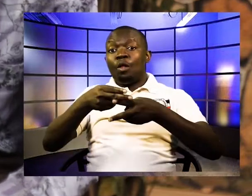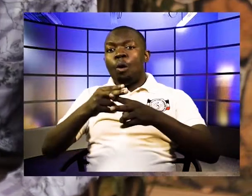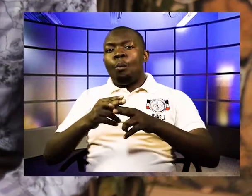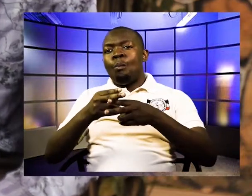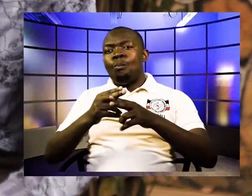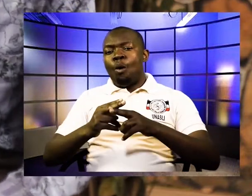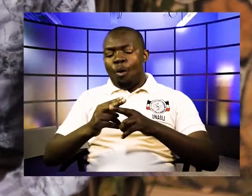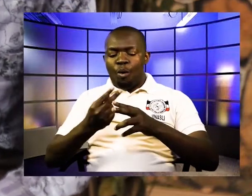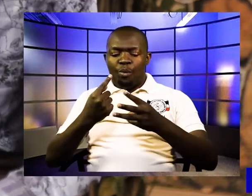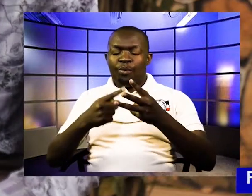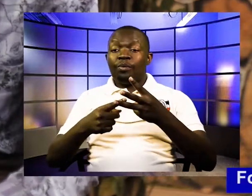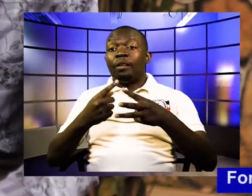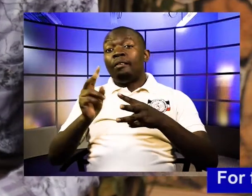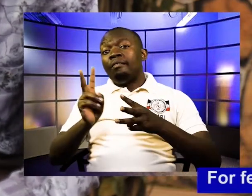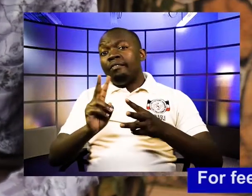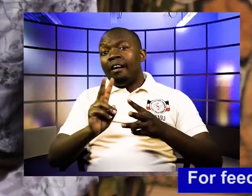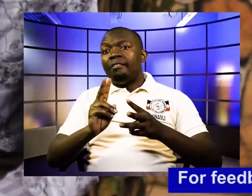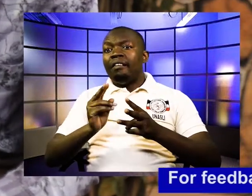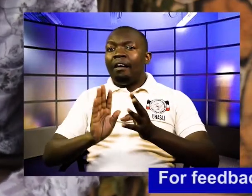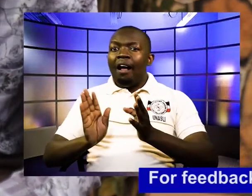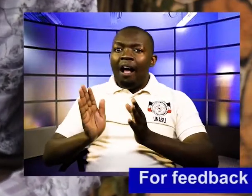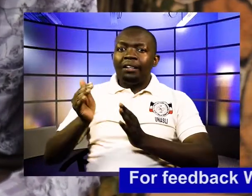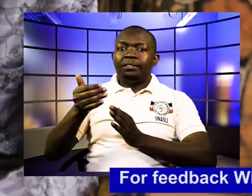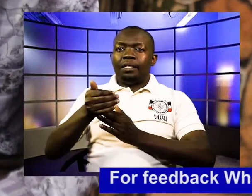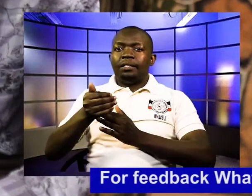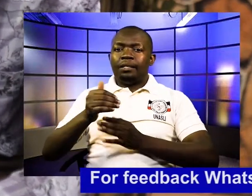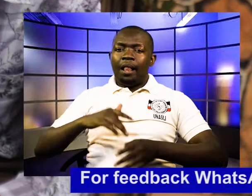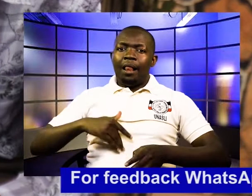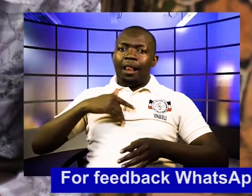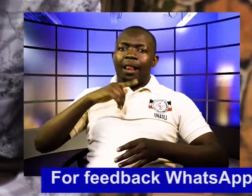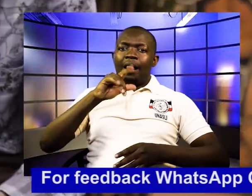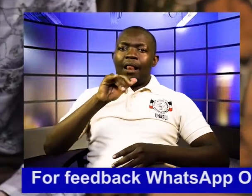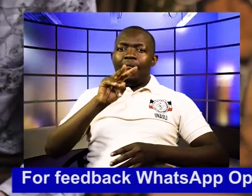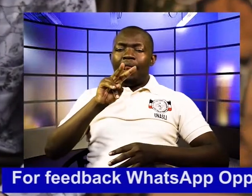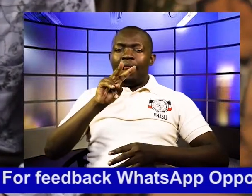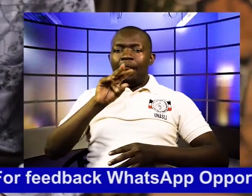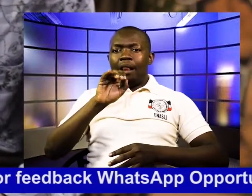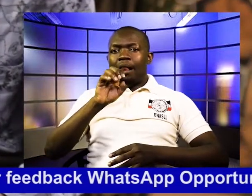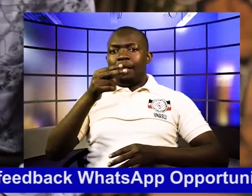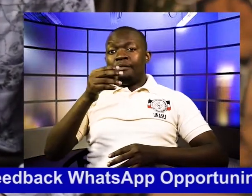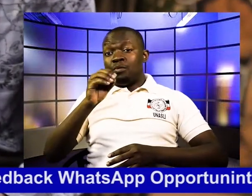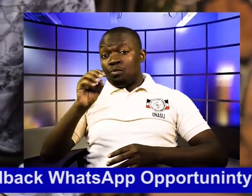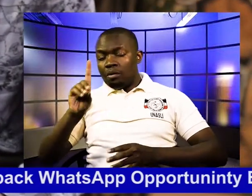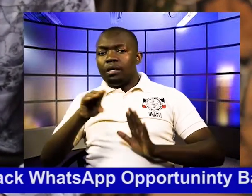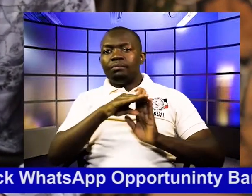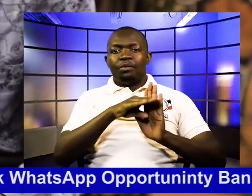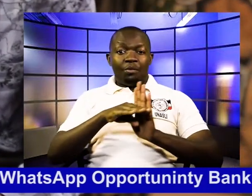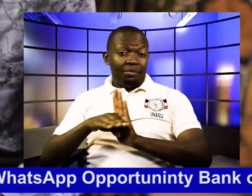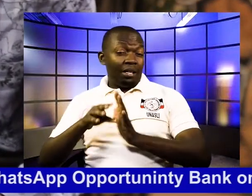and then they also access livelihood programs in the community. Actually, now we have